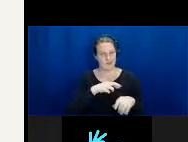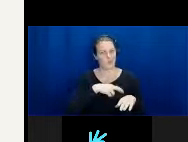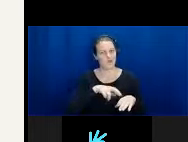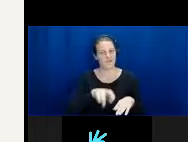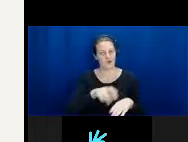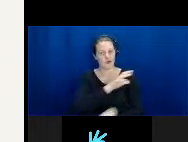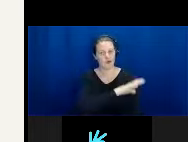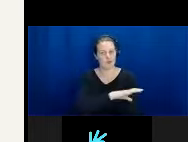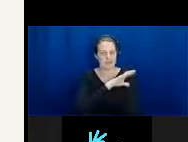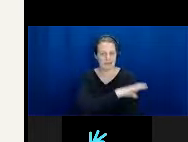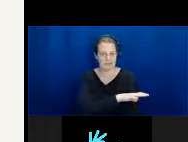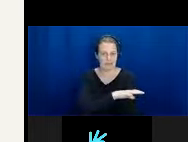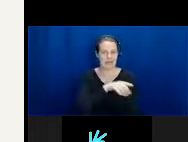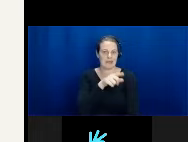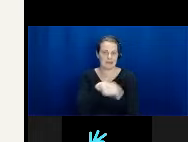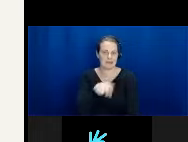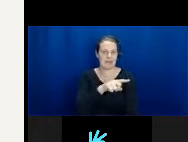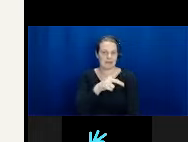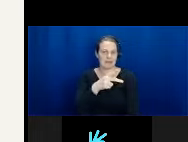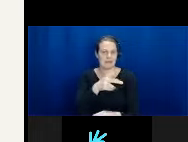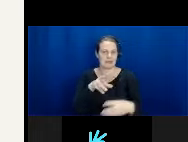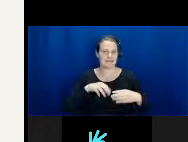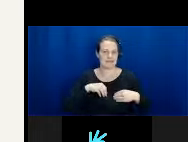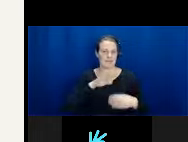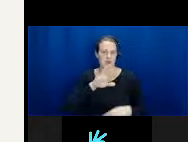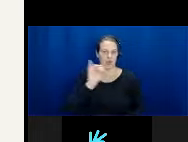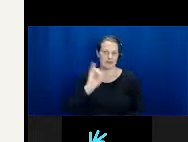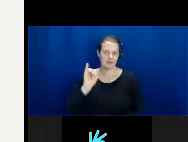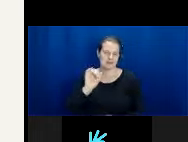clinic that does take your insurance.